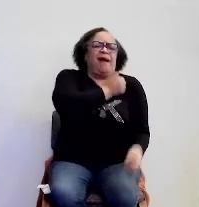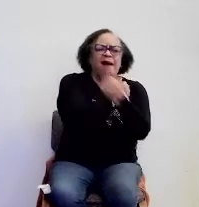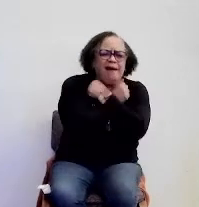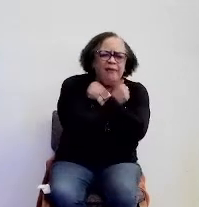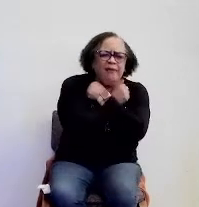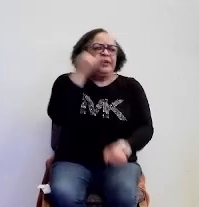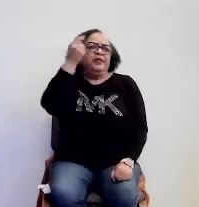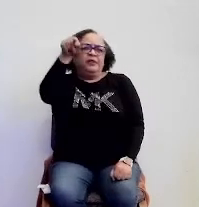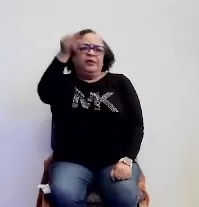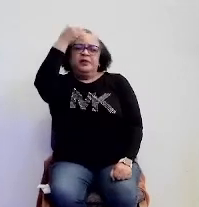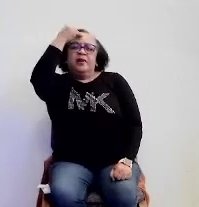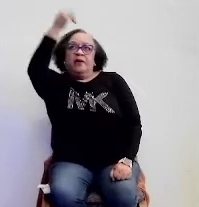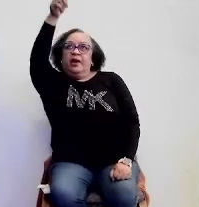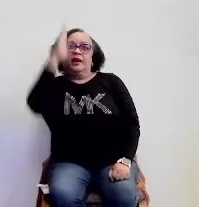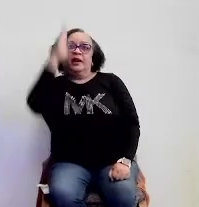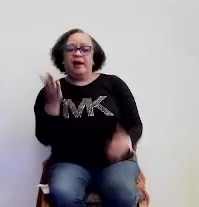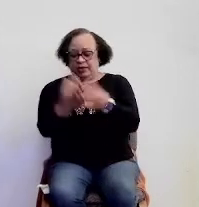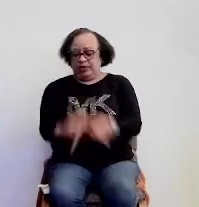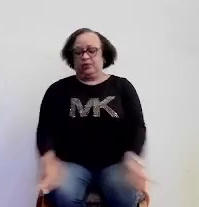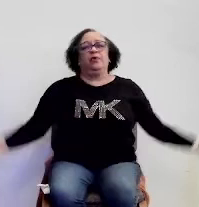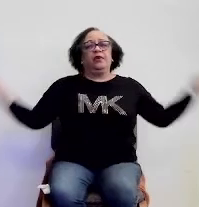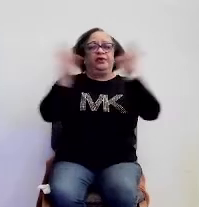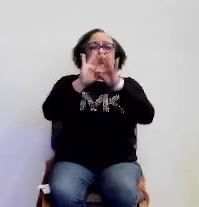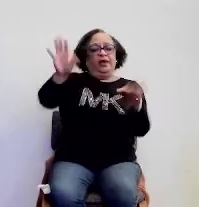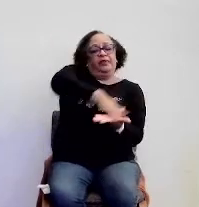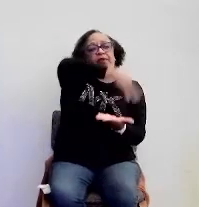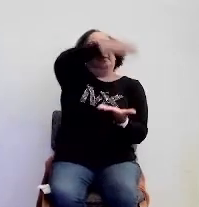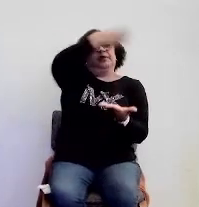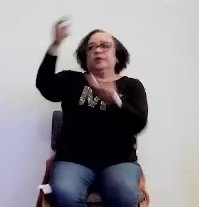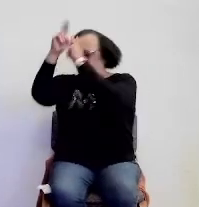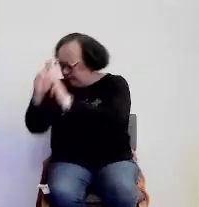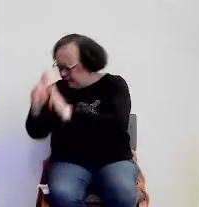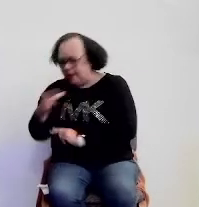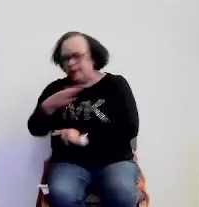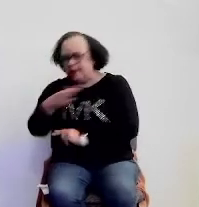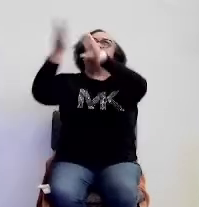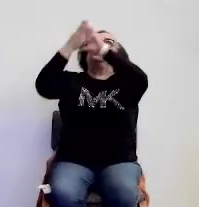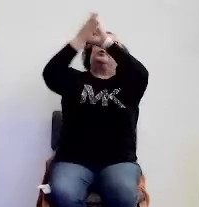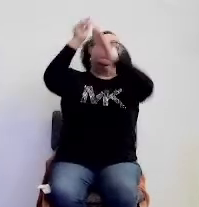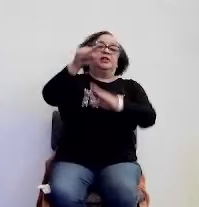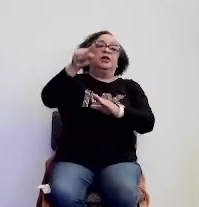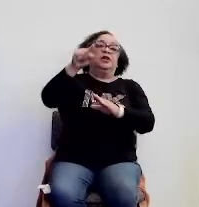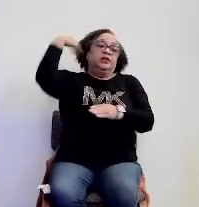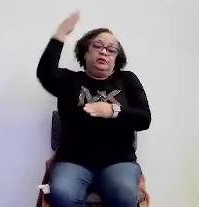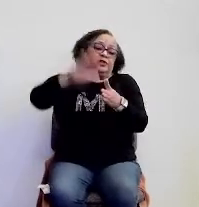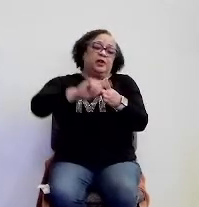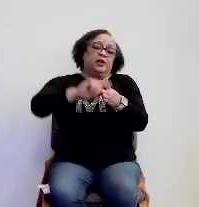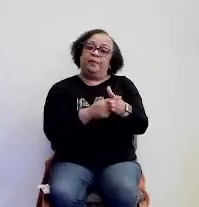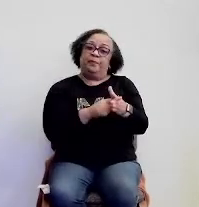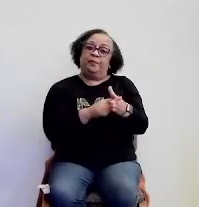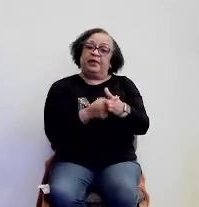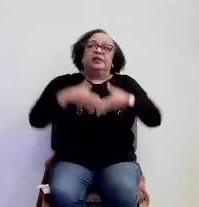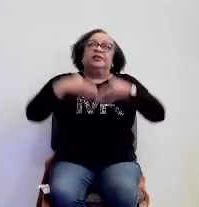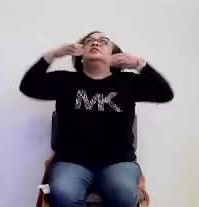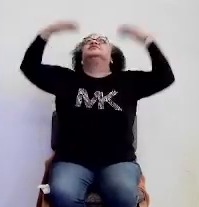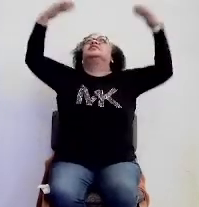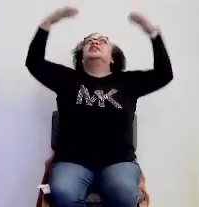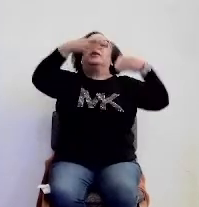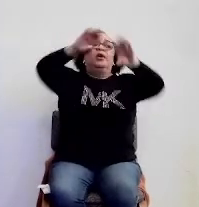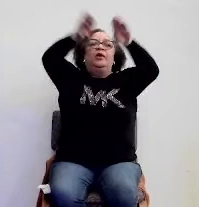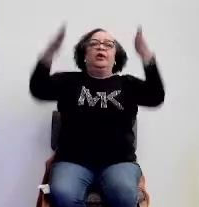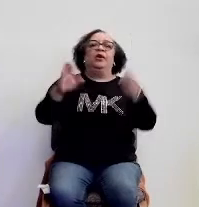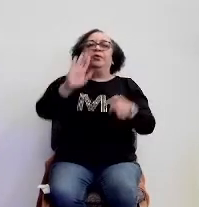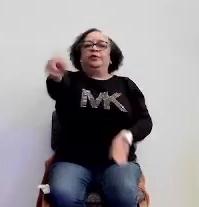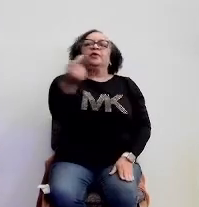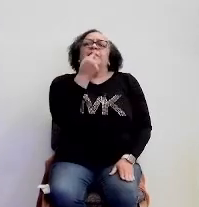worthy of the glory and the honor and the praise, you ought to begin to get beside yourself, begin to open up your